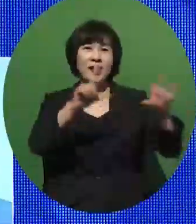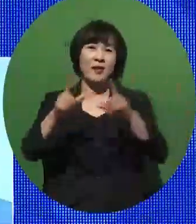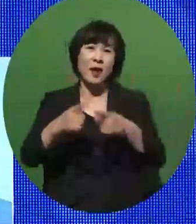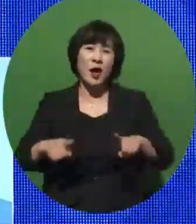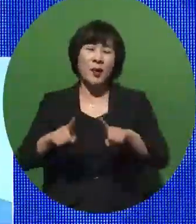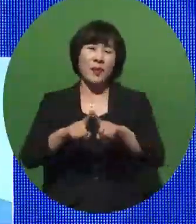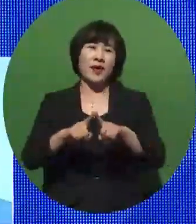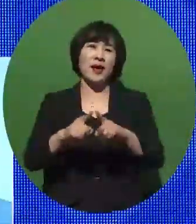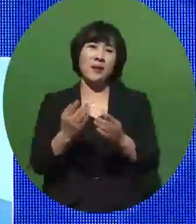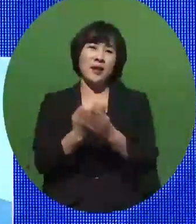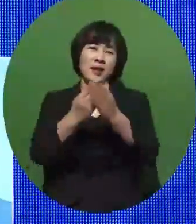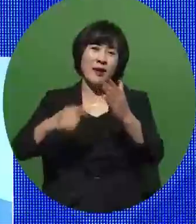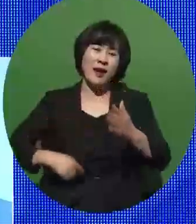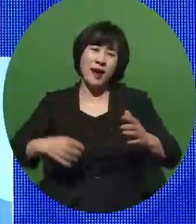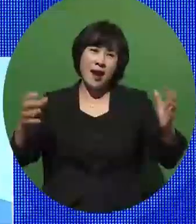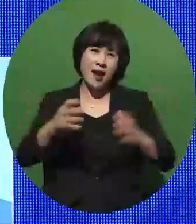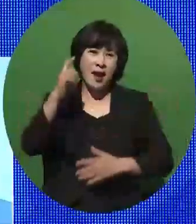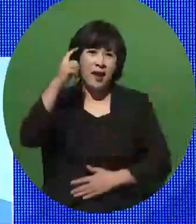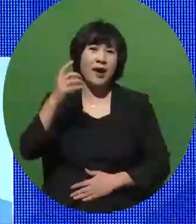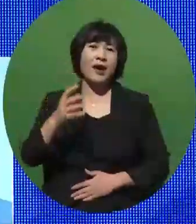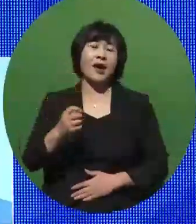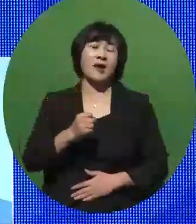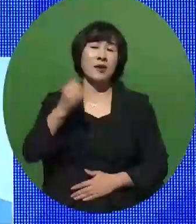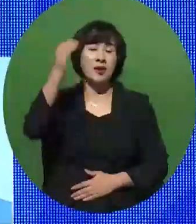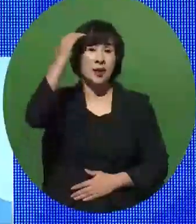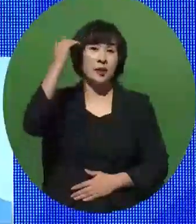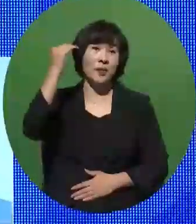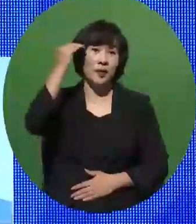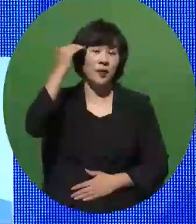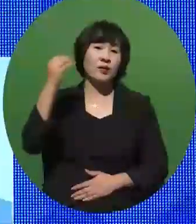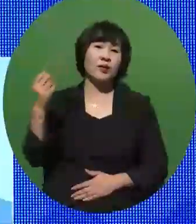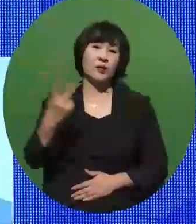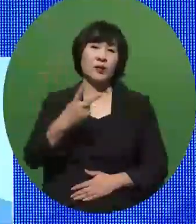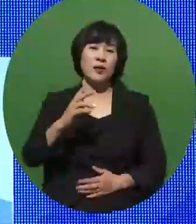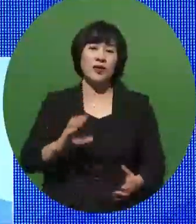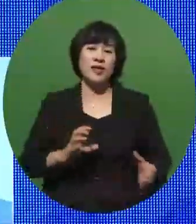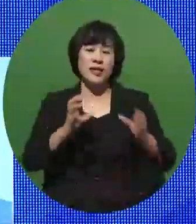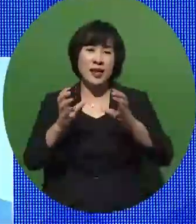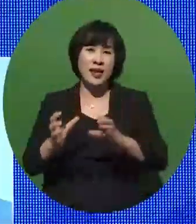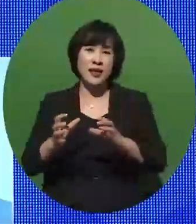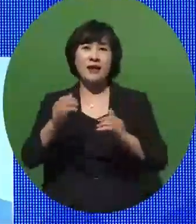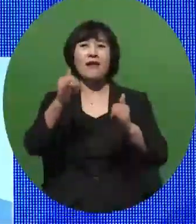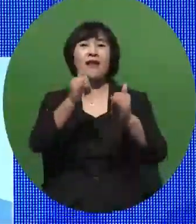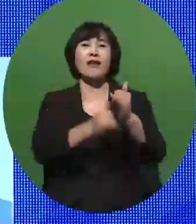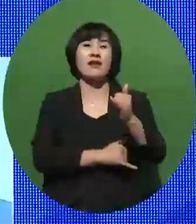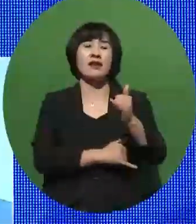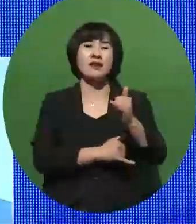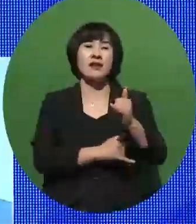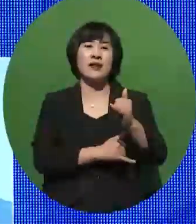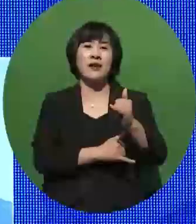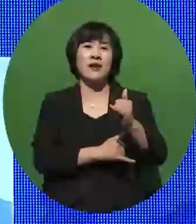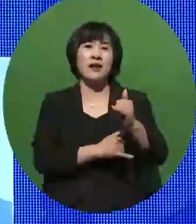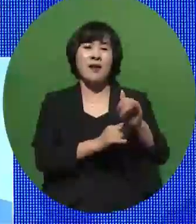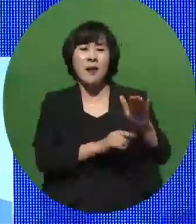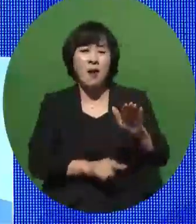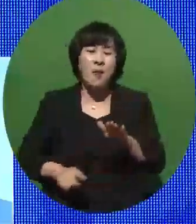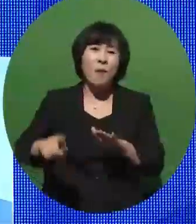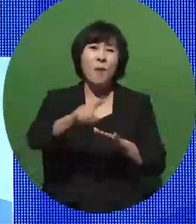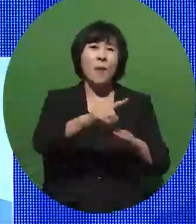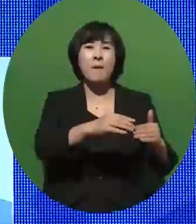humanity. Fortunately, we have a great guide, Kim Dae-jung's pacifism, a spirit of